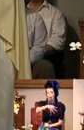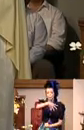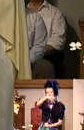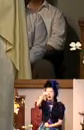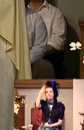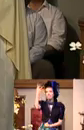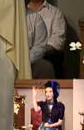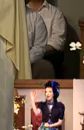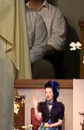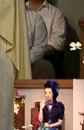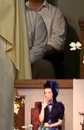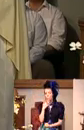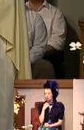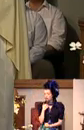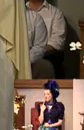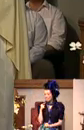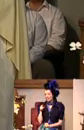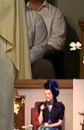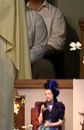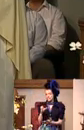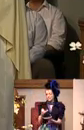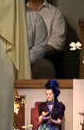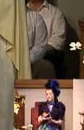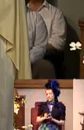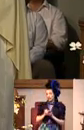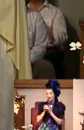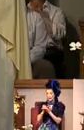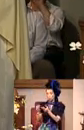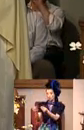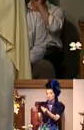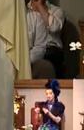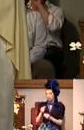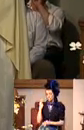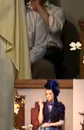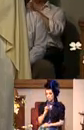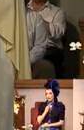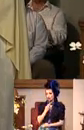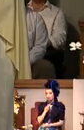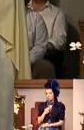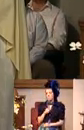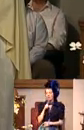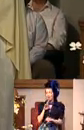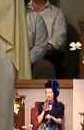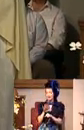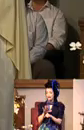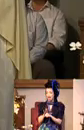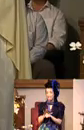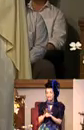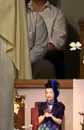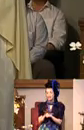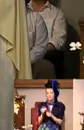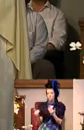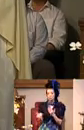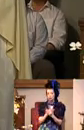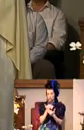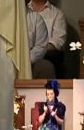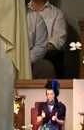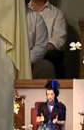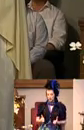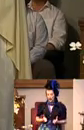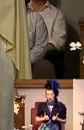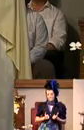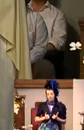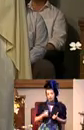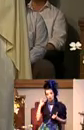This cup was given to us, a covenant of new life, for sins to be